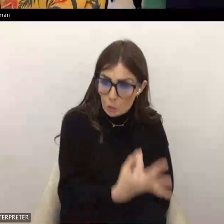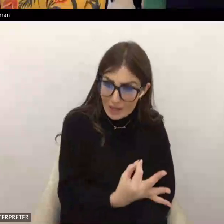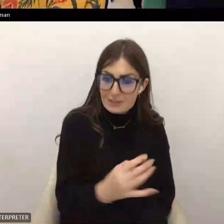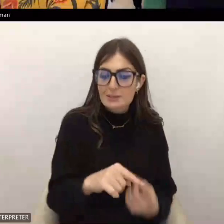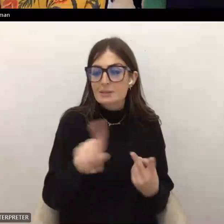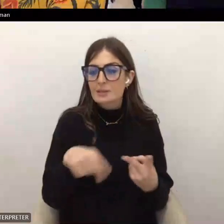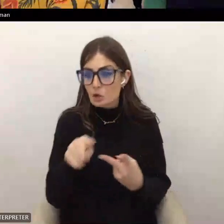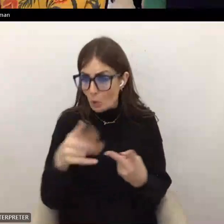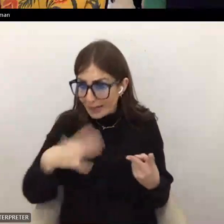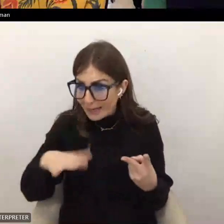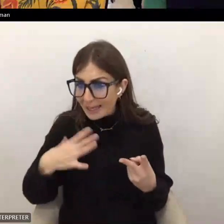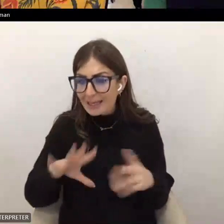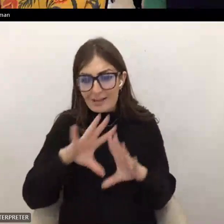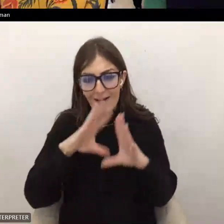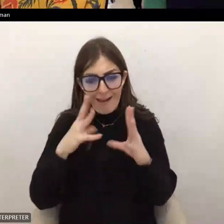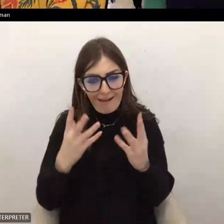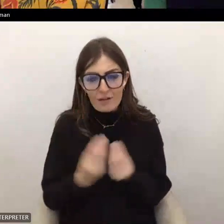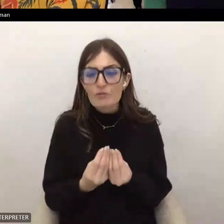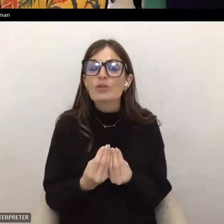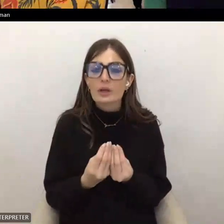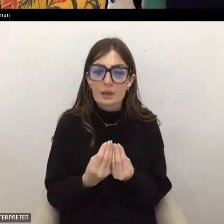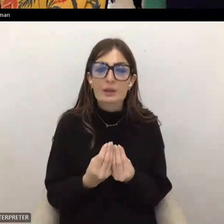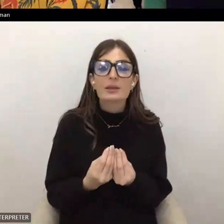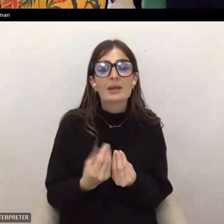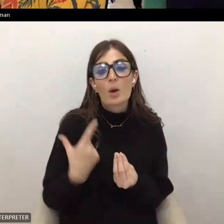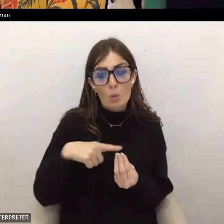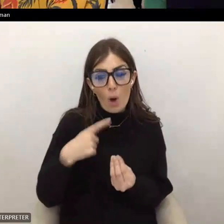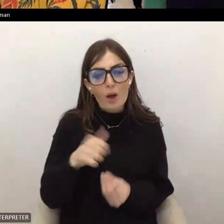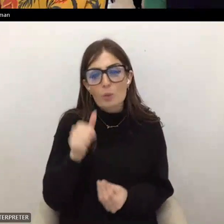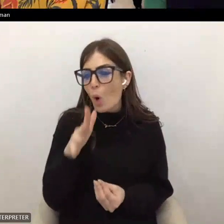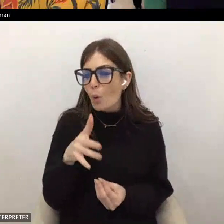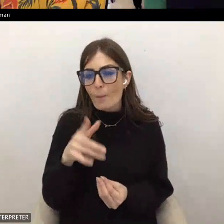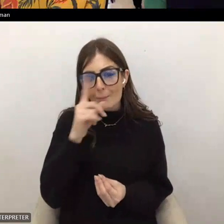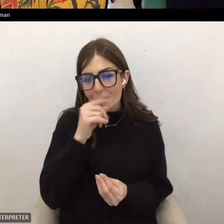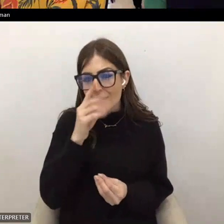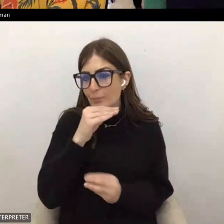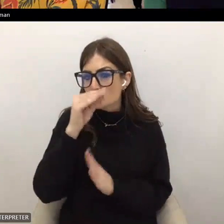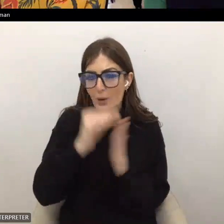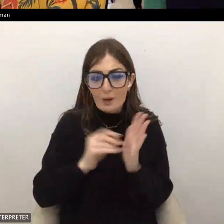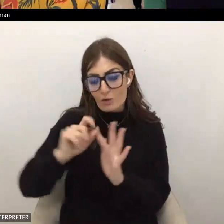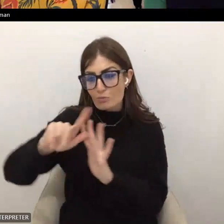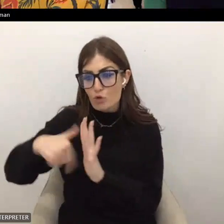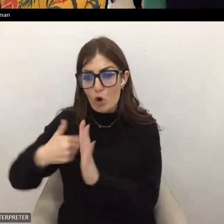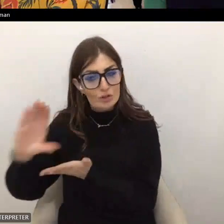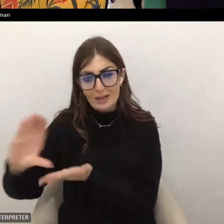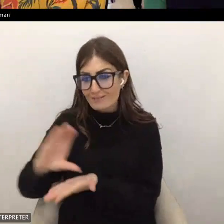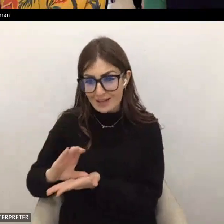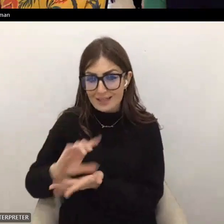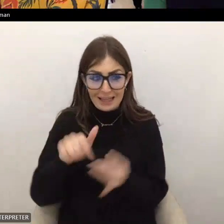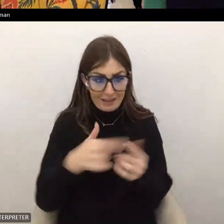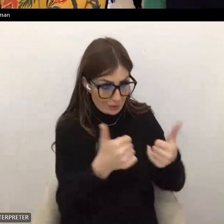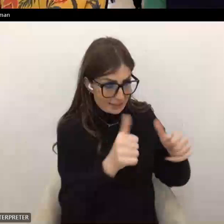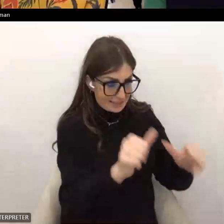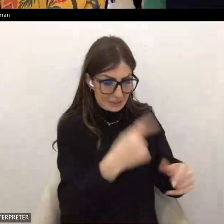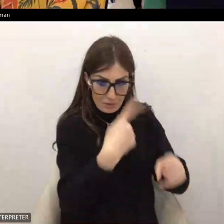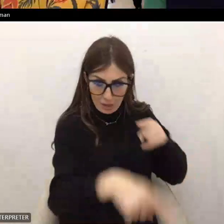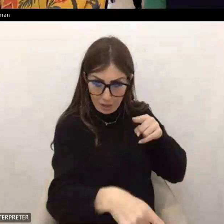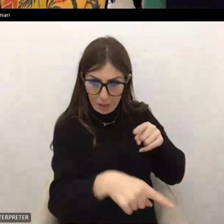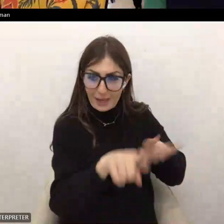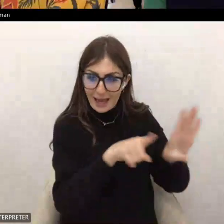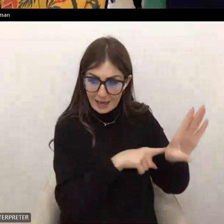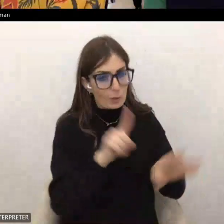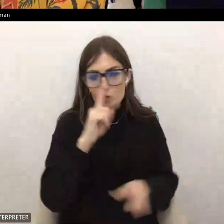your needs, because you won't be able to apply for project funding if you are successful in annuals.